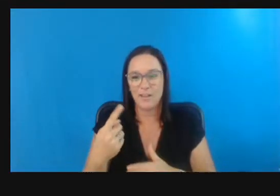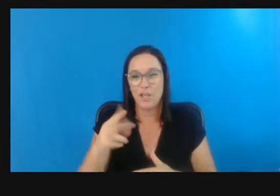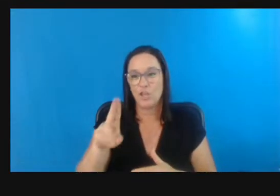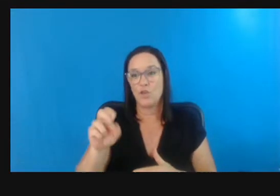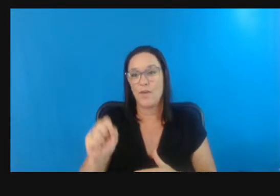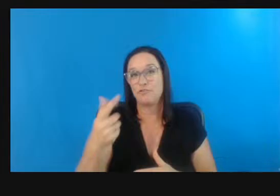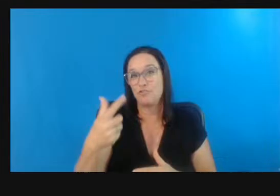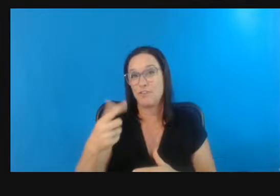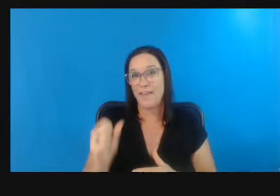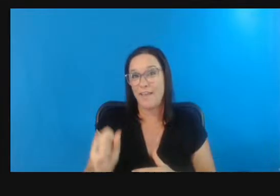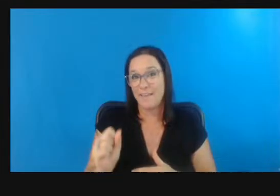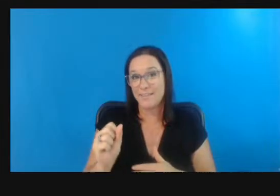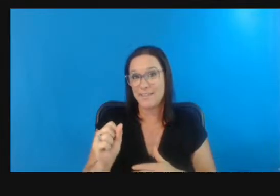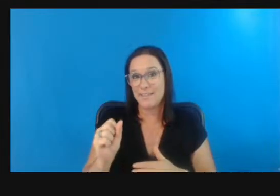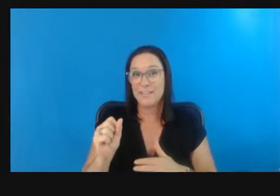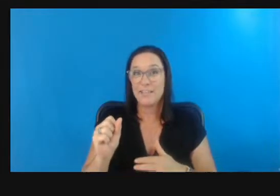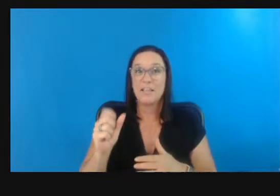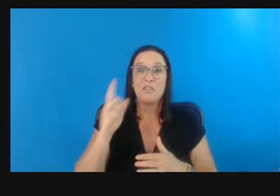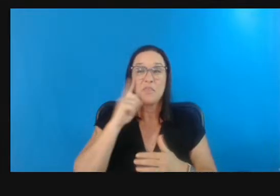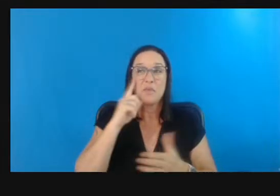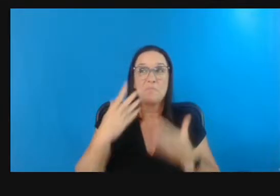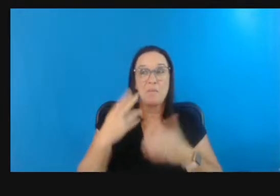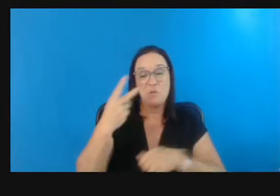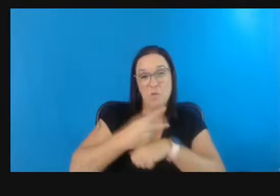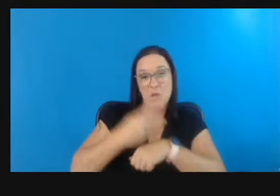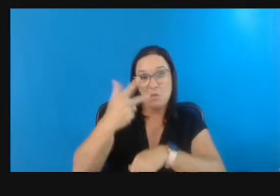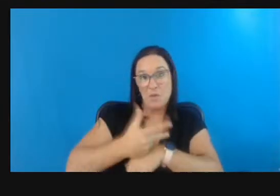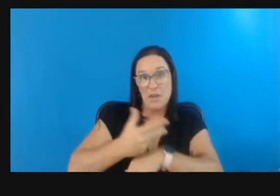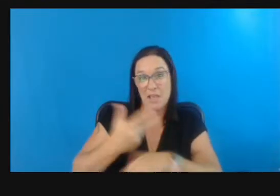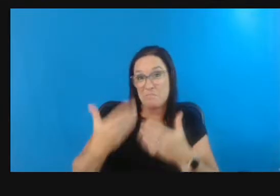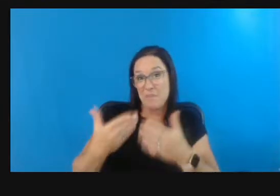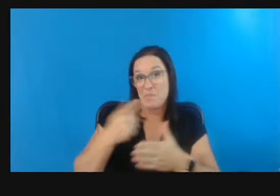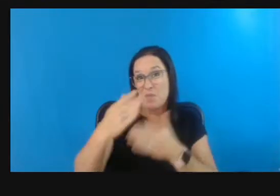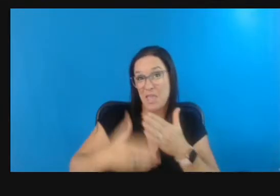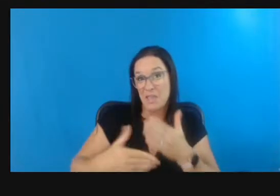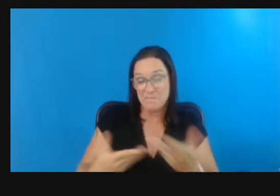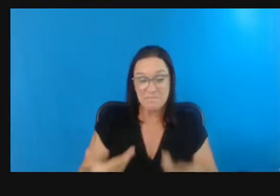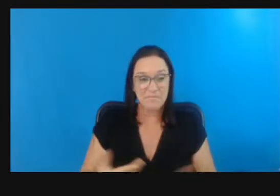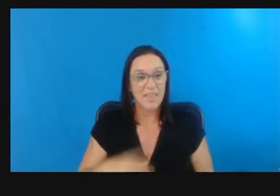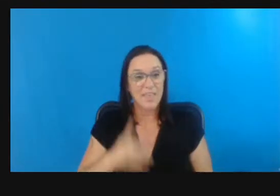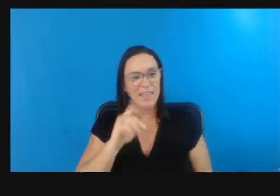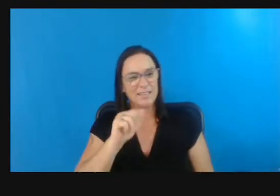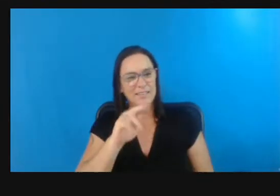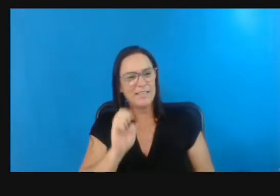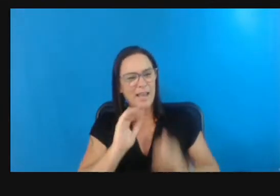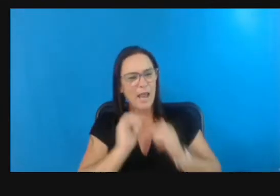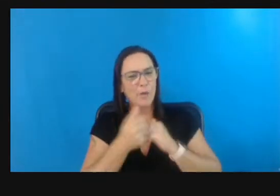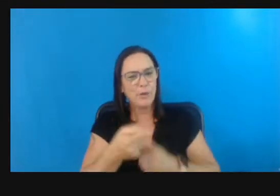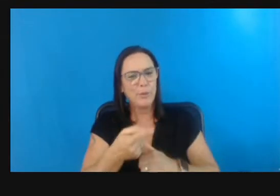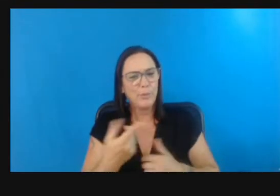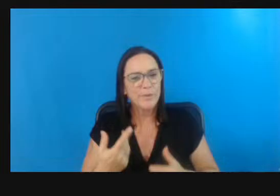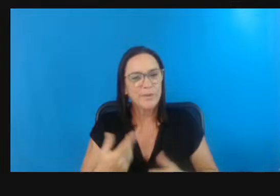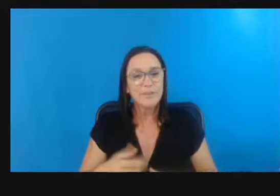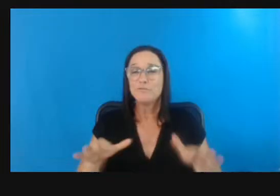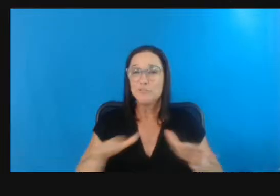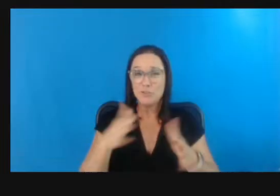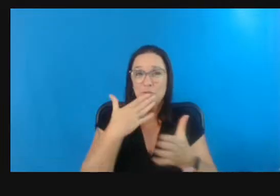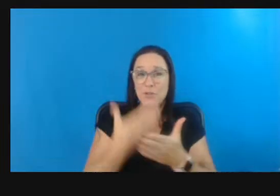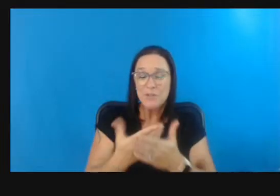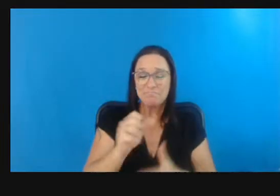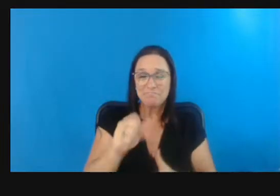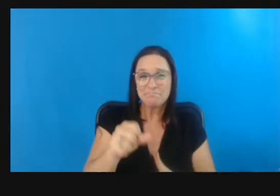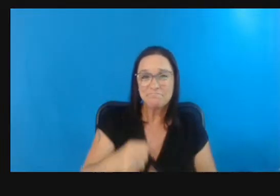next 2 or 3 days, perhaps this weekend. How are you doing, Dane? How's your last week been? Doing good, yeah. Just